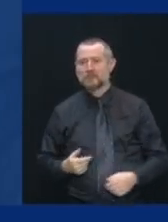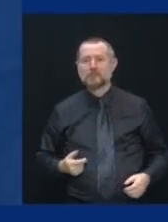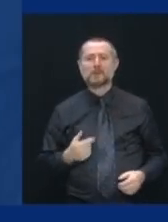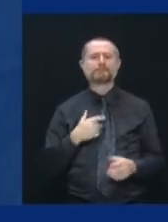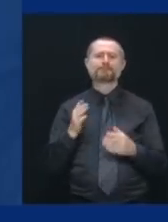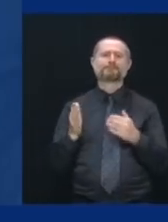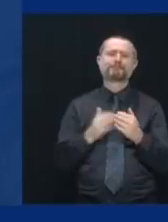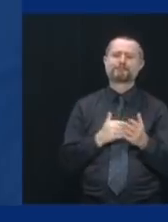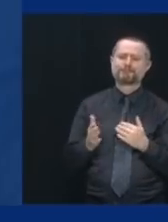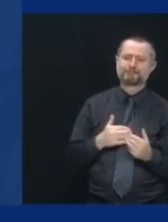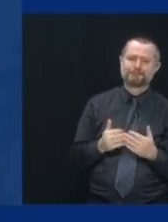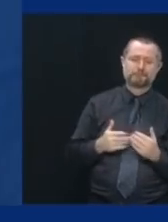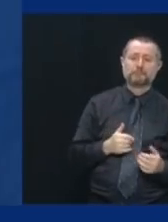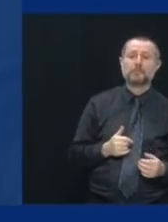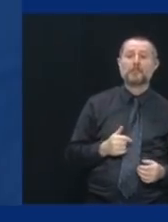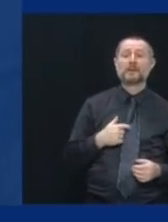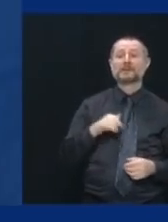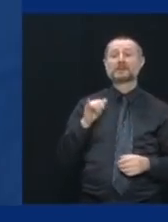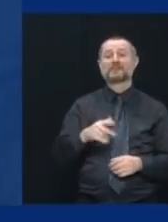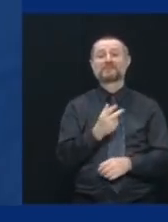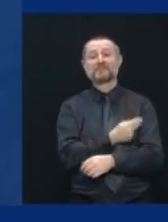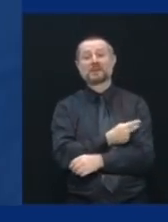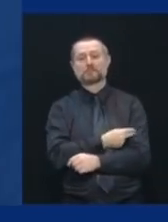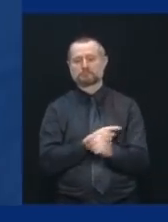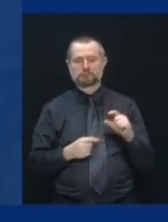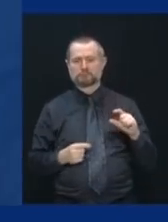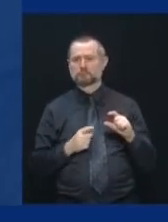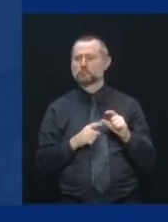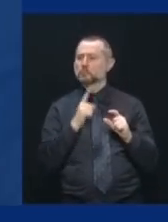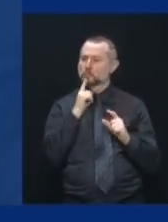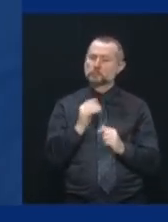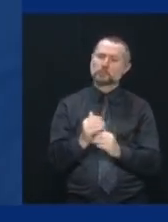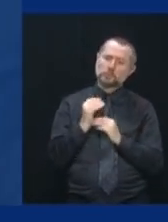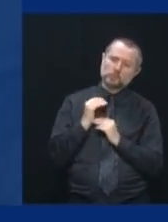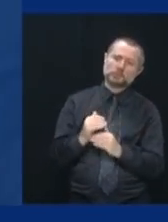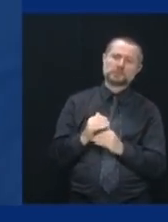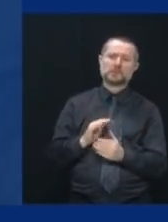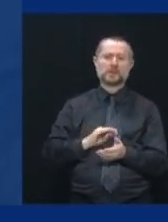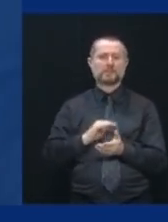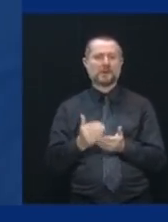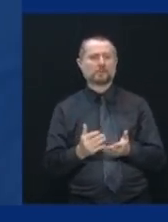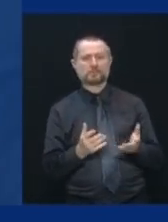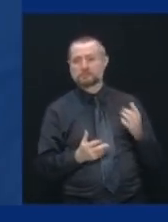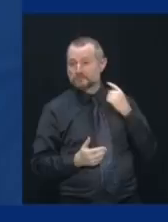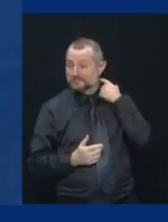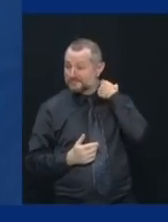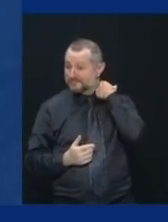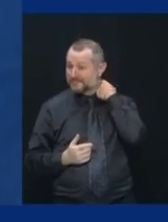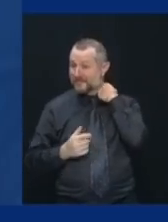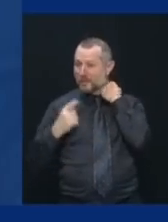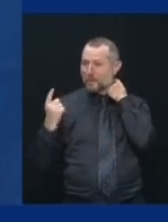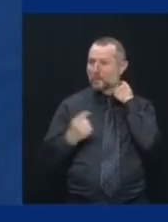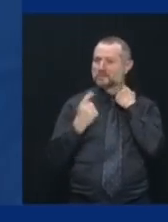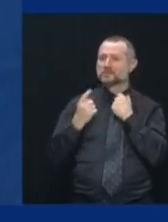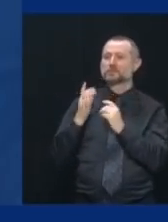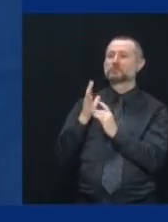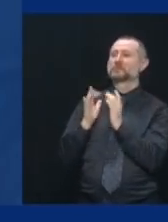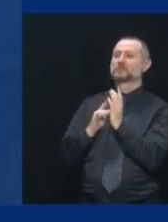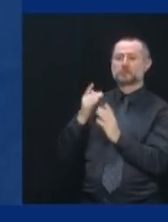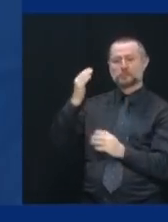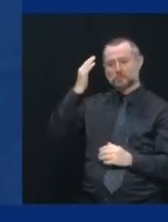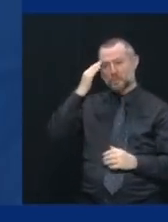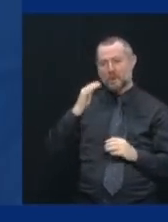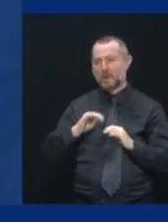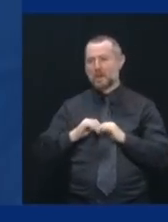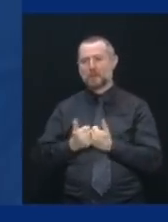have a precious resource, and only Jesus could figure out how to feed